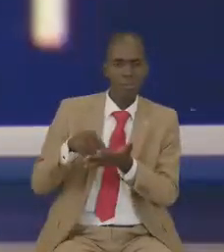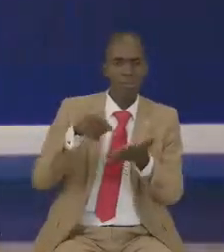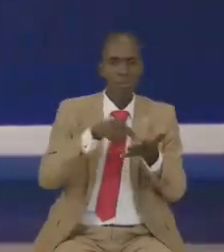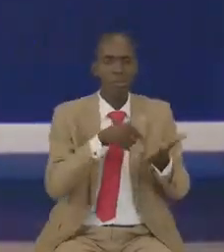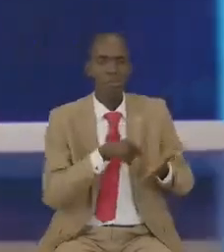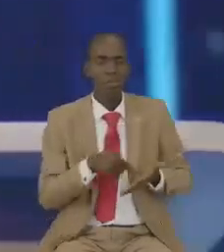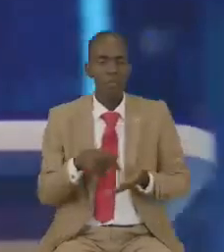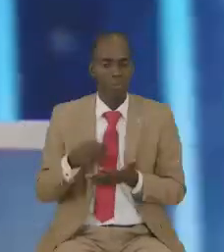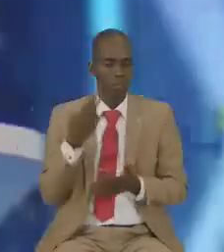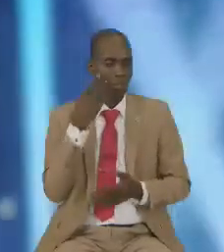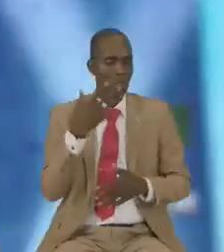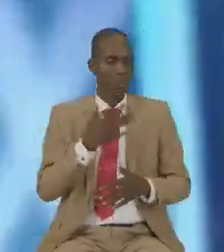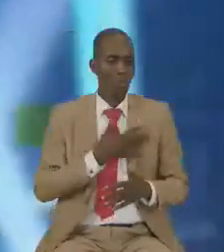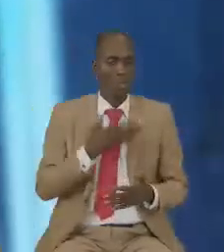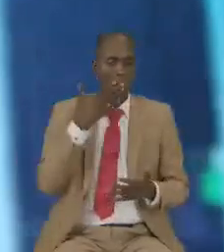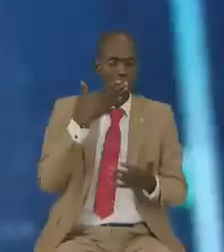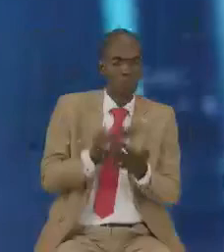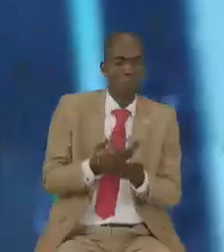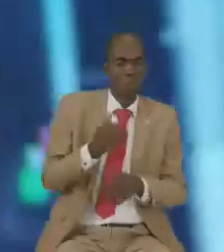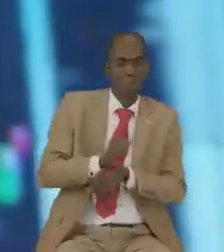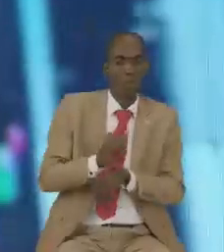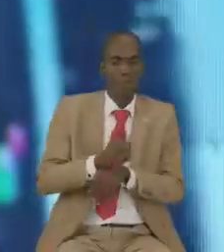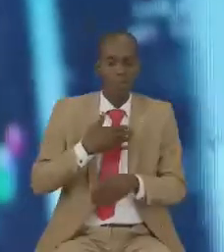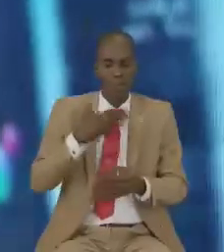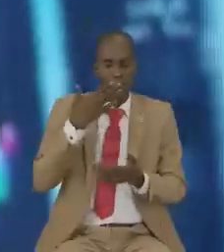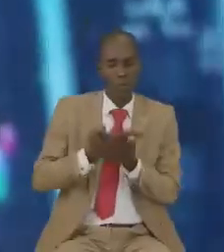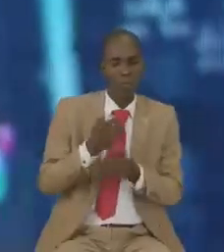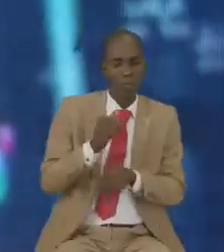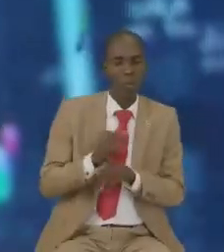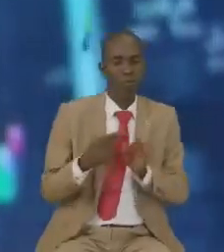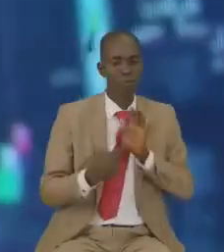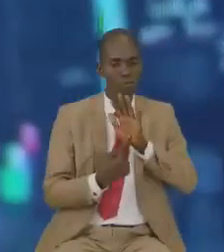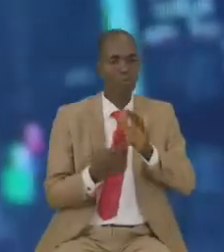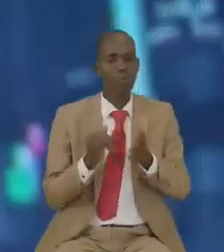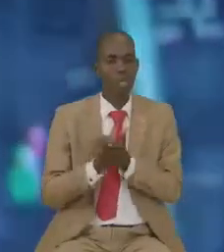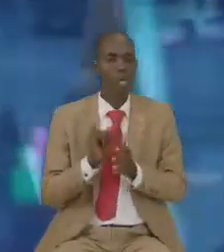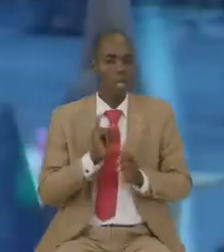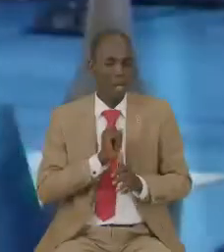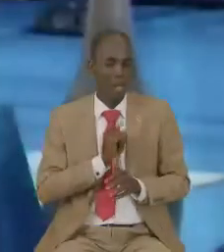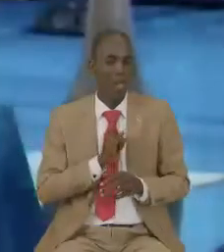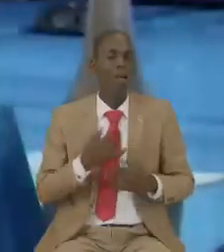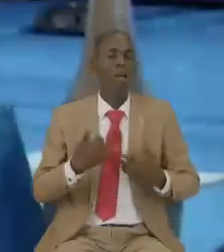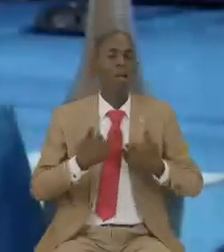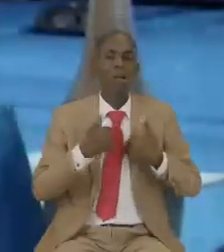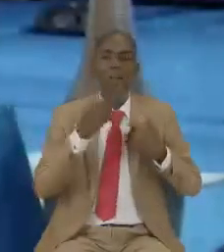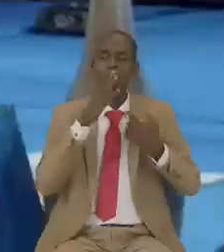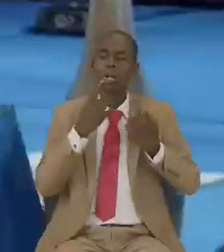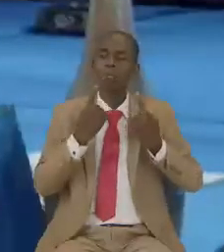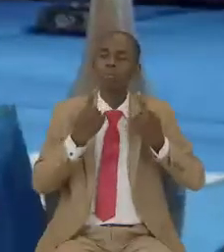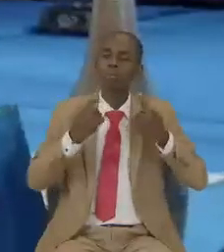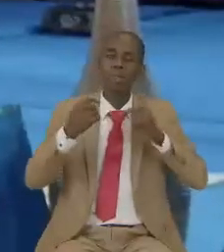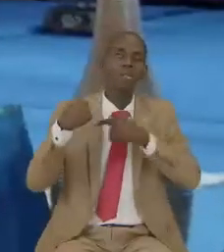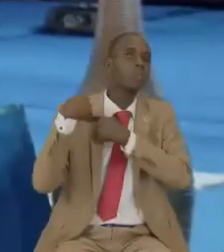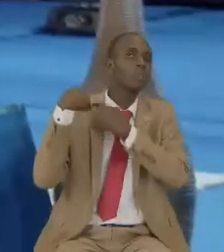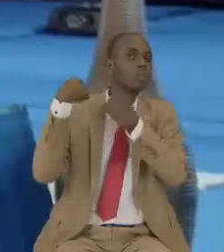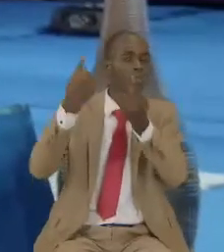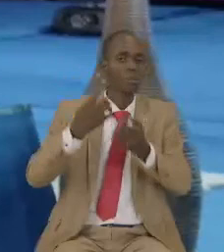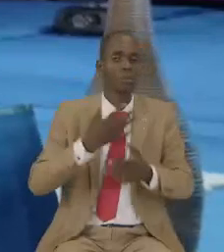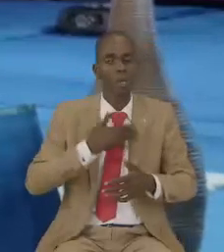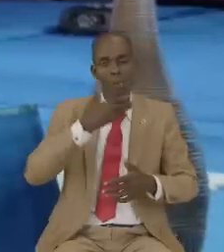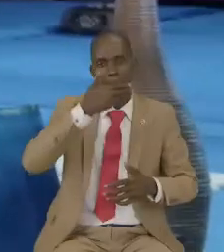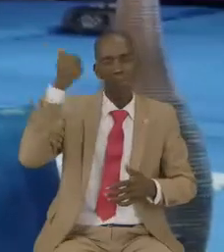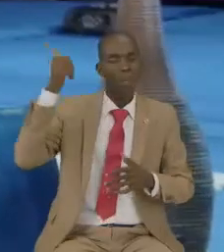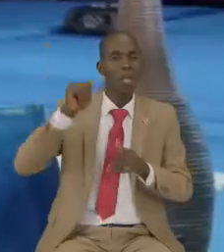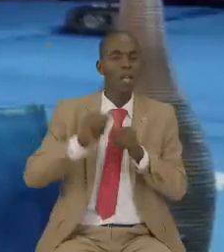at my record. My record shows that I have been trying my best every time. Your best